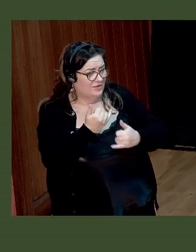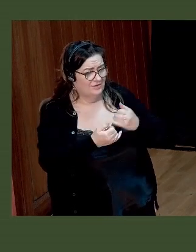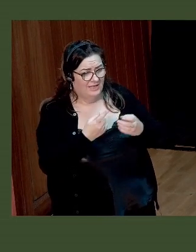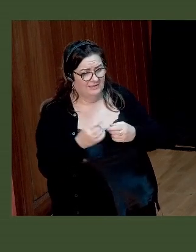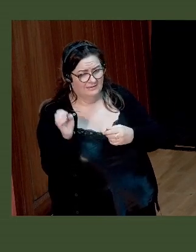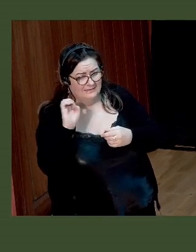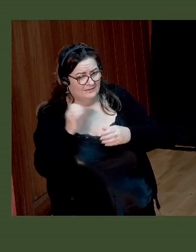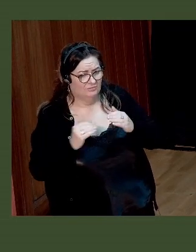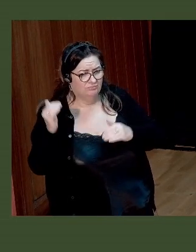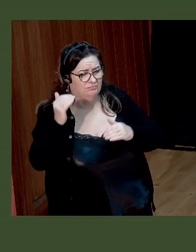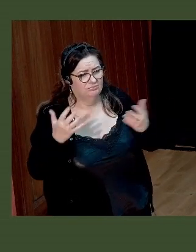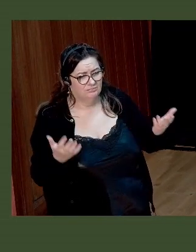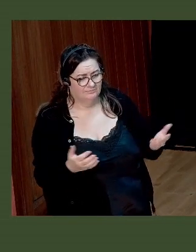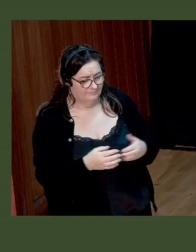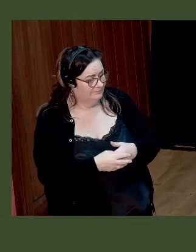years.